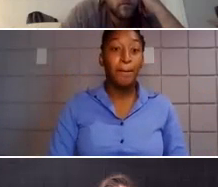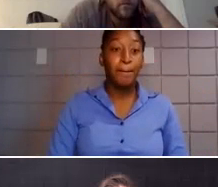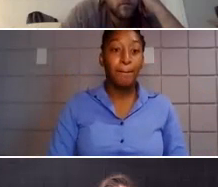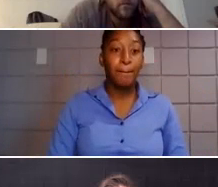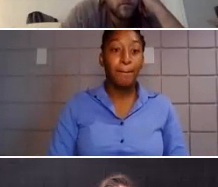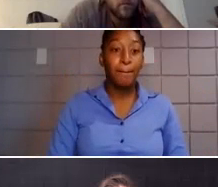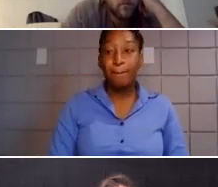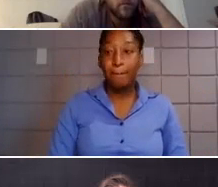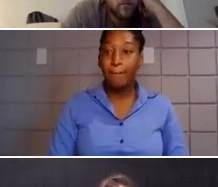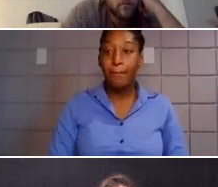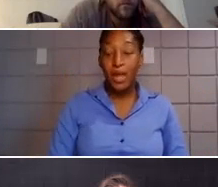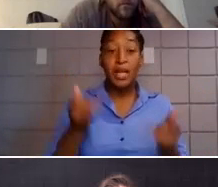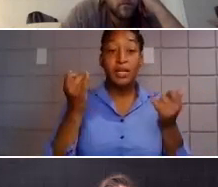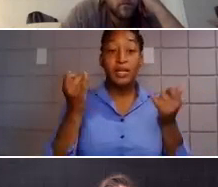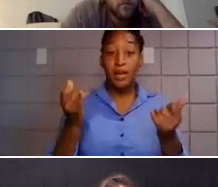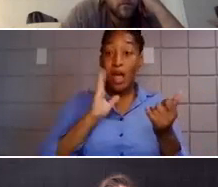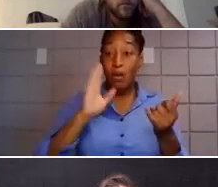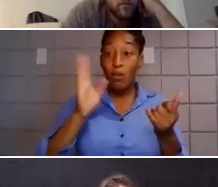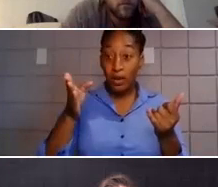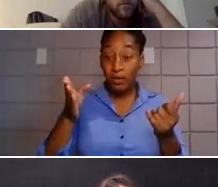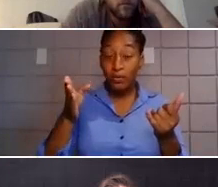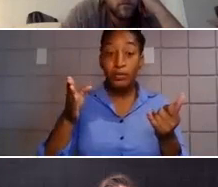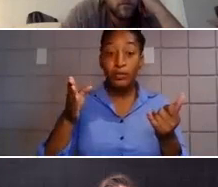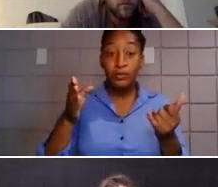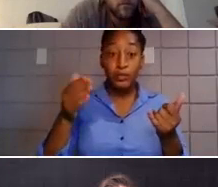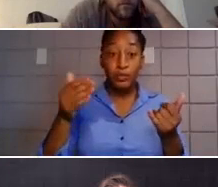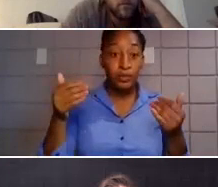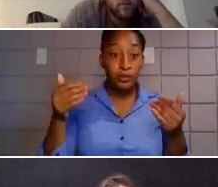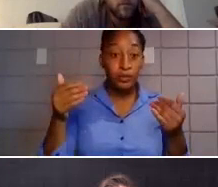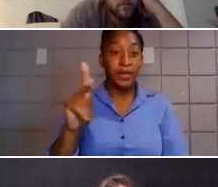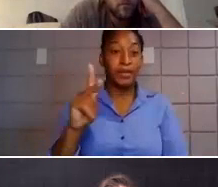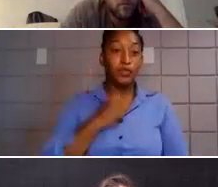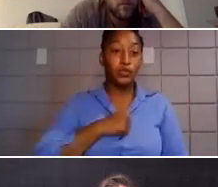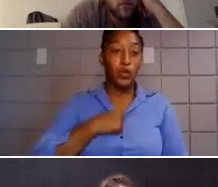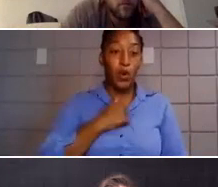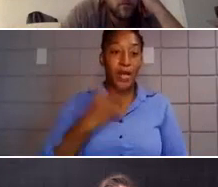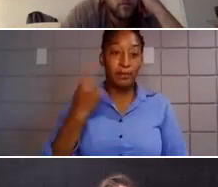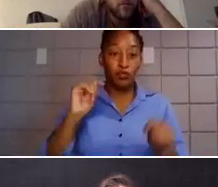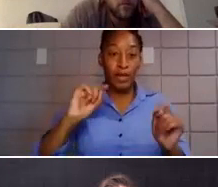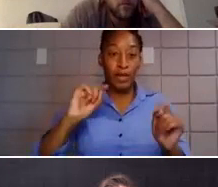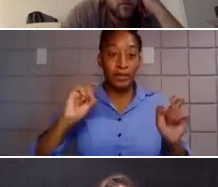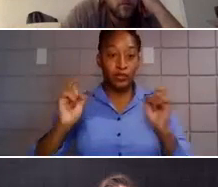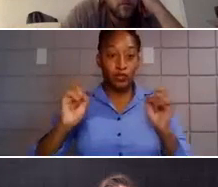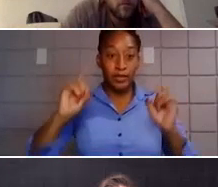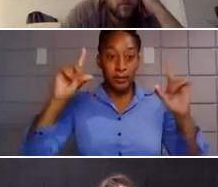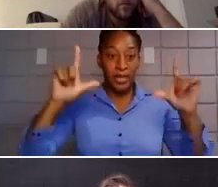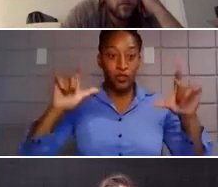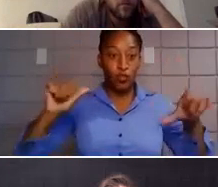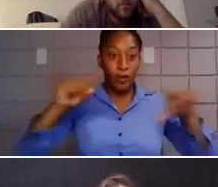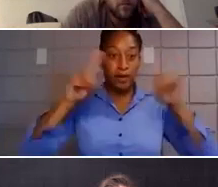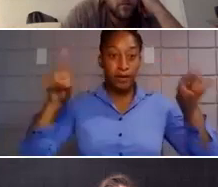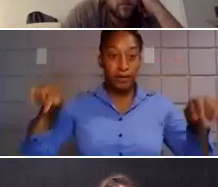So now I'm gonna, let me move this. Sorry, I'm just adjusting my screen a little bit.